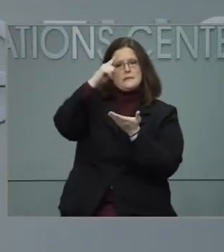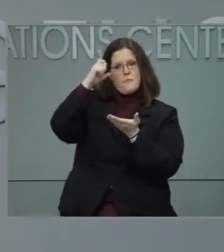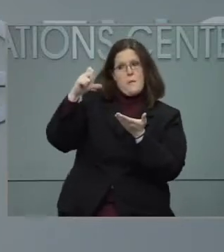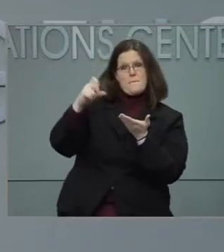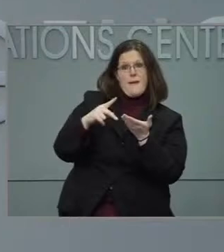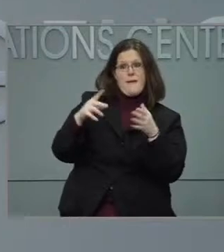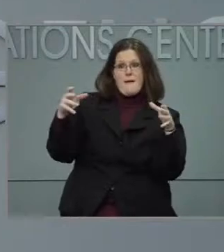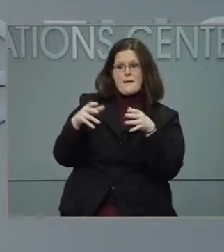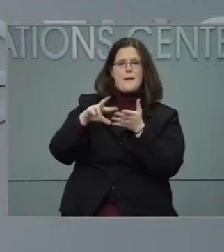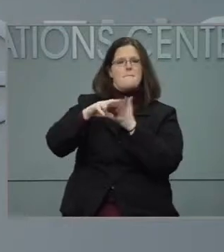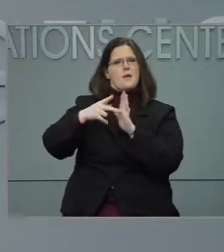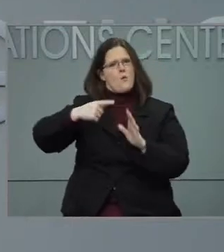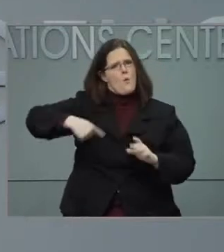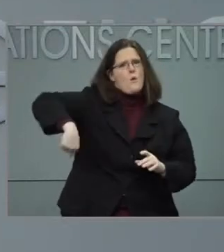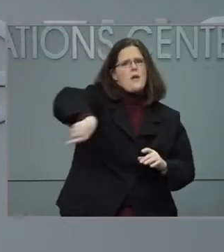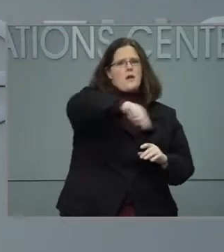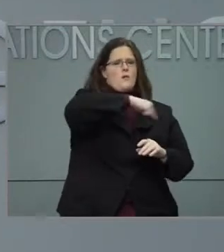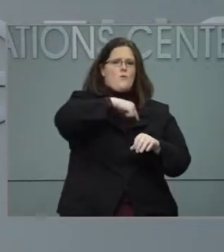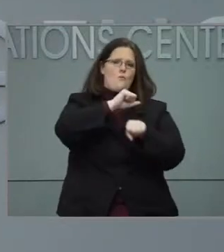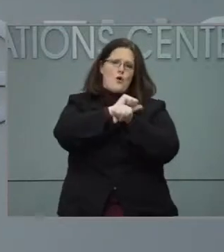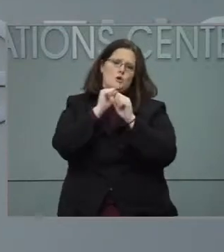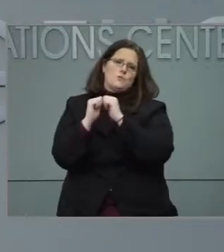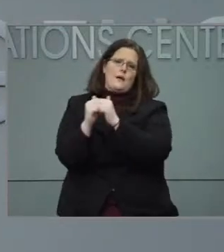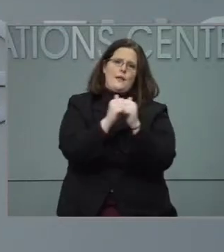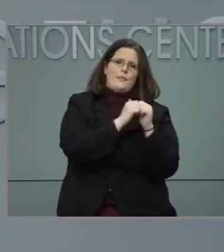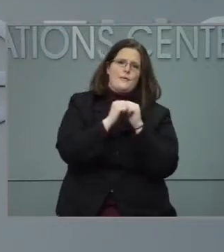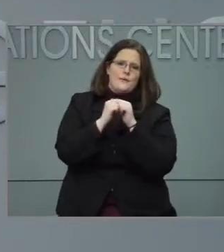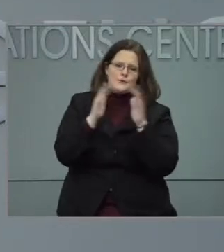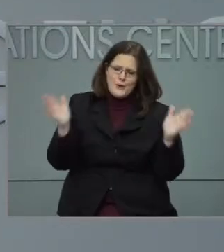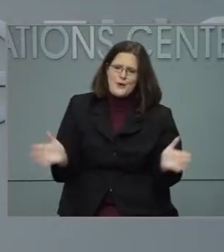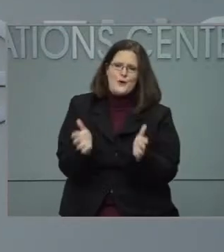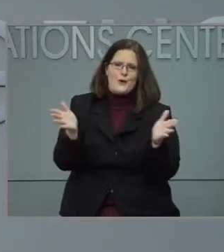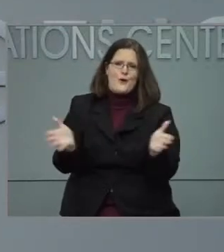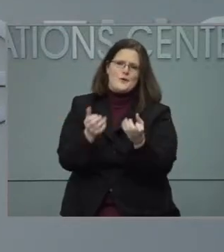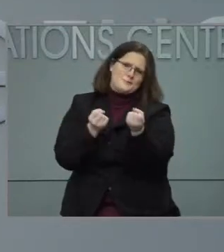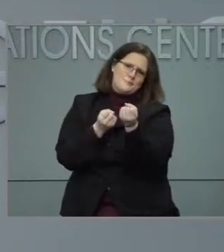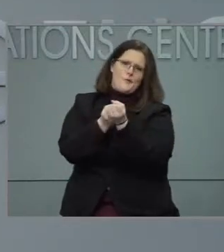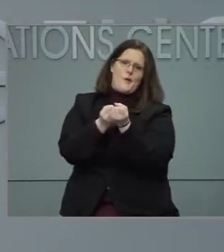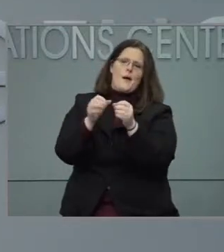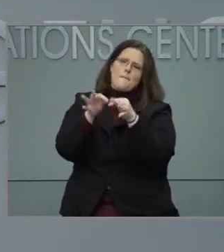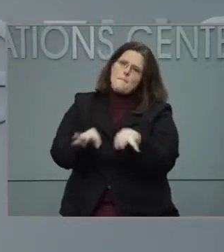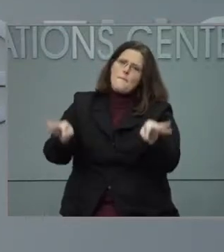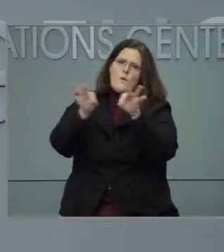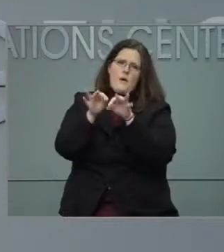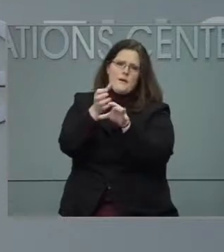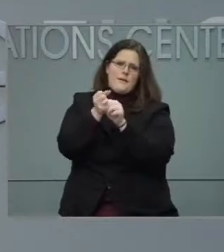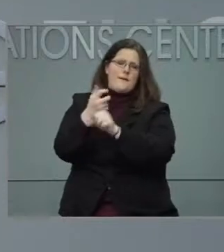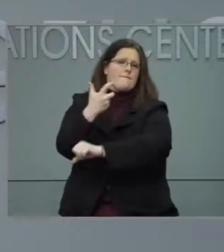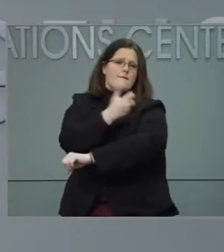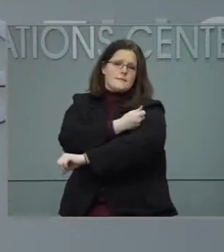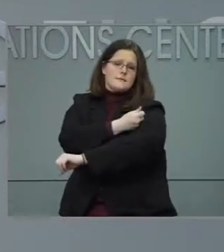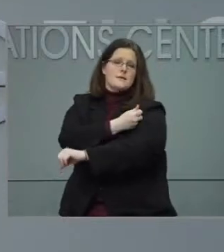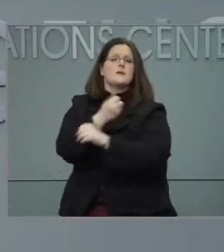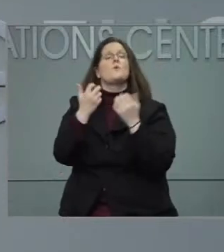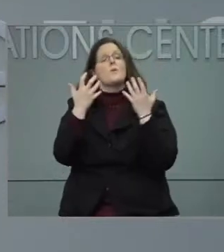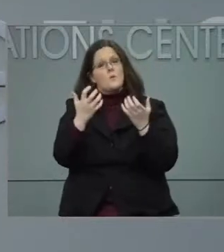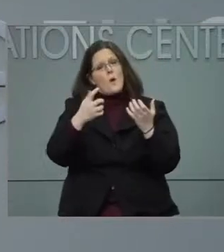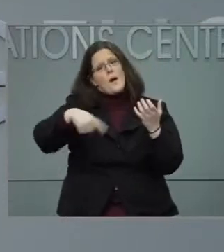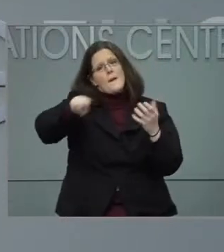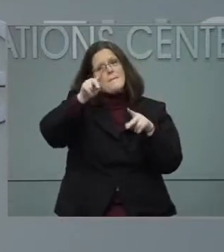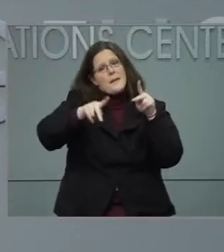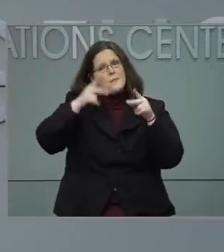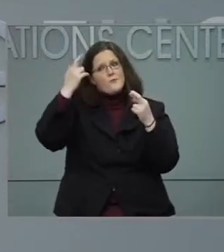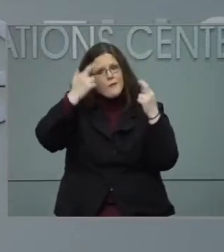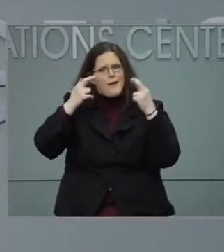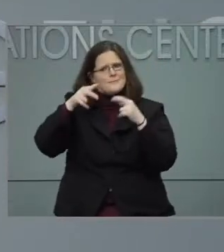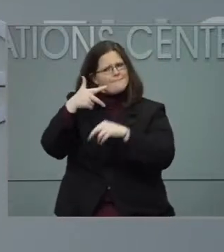North Carolina effort to remind folks about the importance of vaccinations. We want folks to know that they are safe and effective.